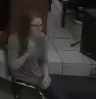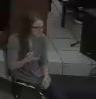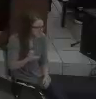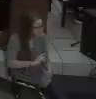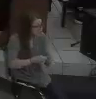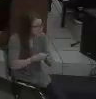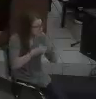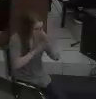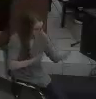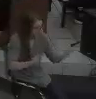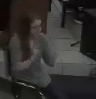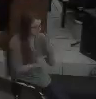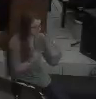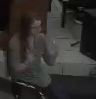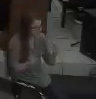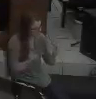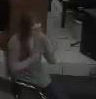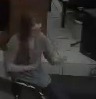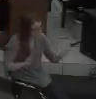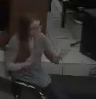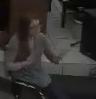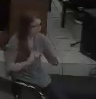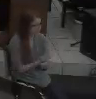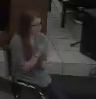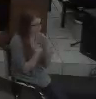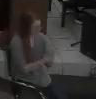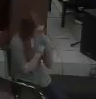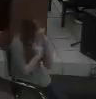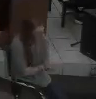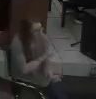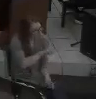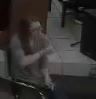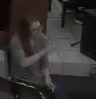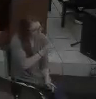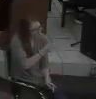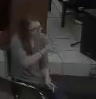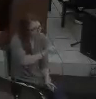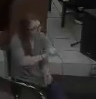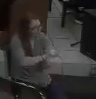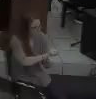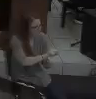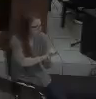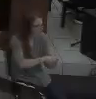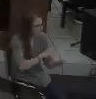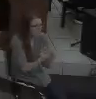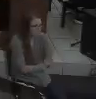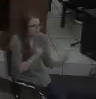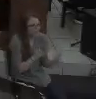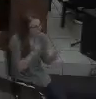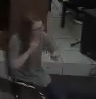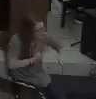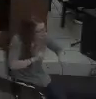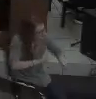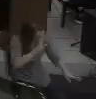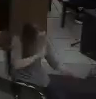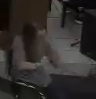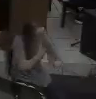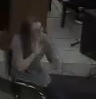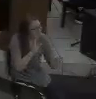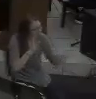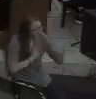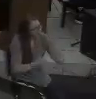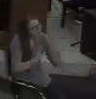people that you see, when others come to the door, they see the ushers. And so I look forward to greeting people, hello, letting people feel